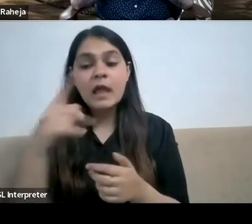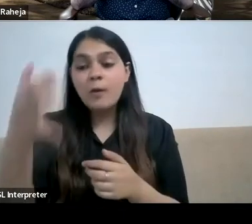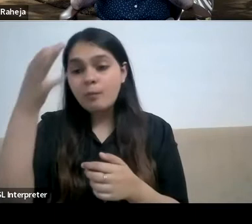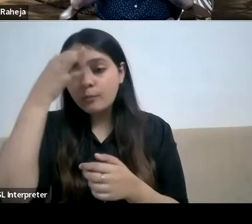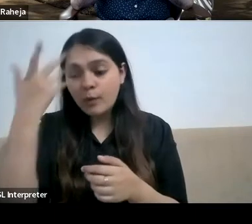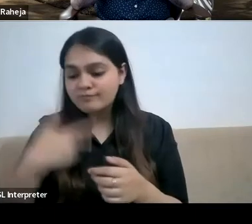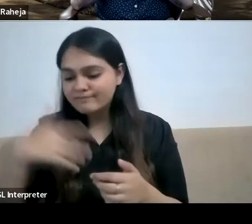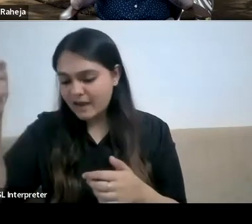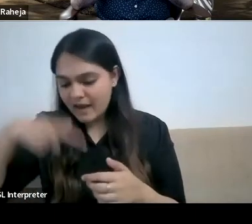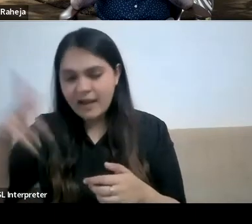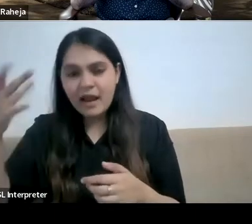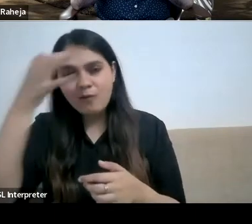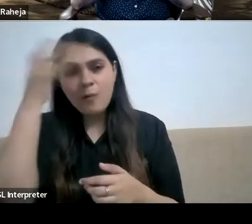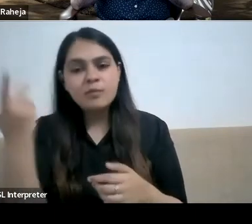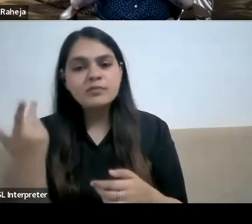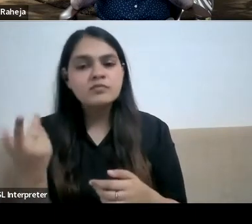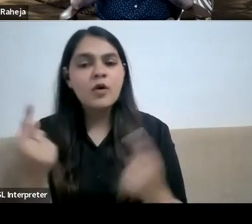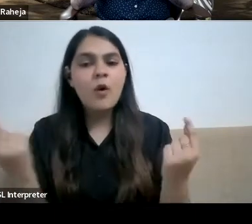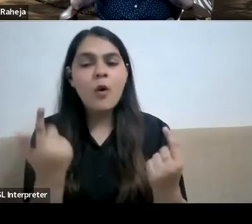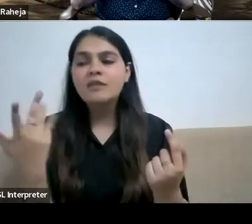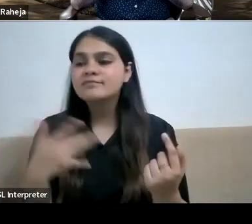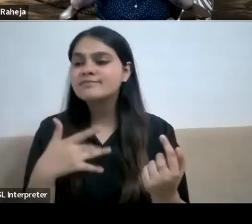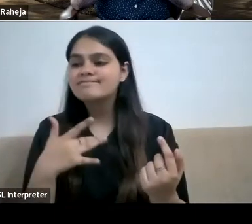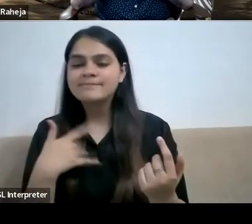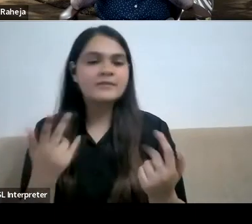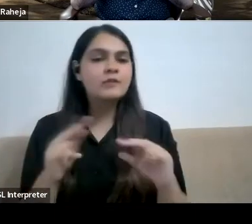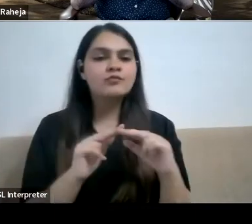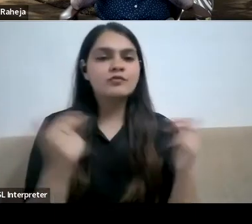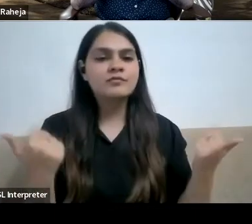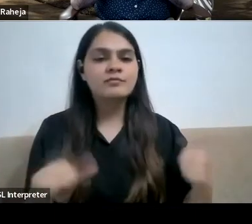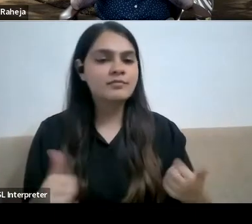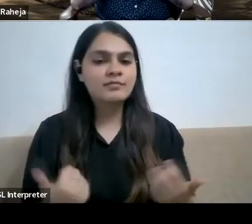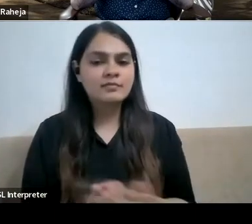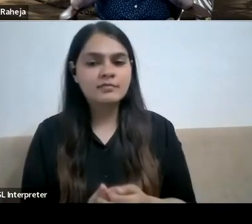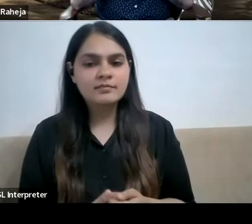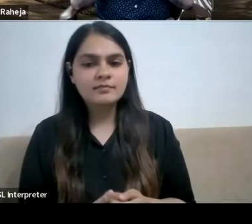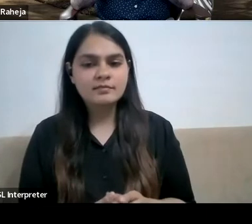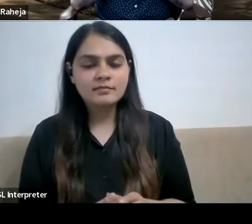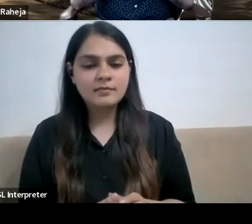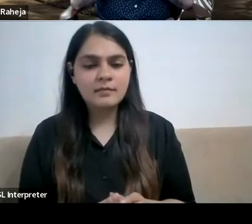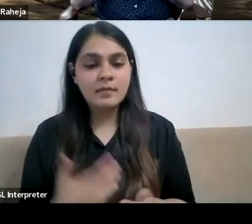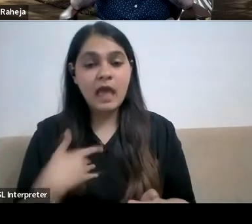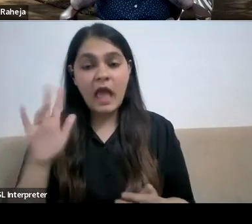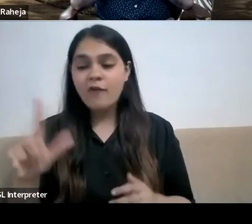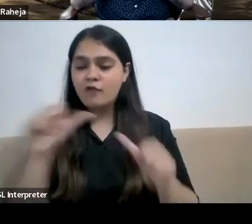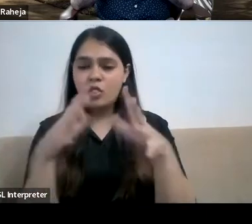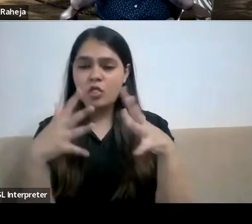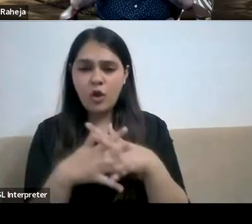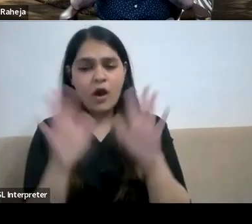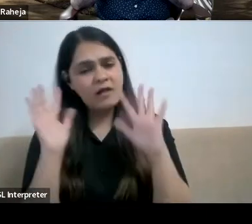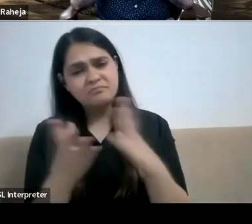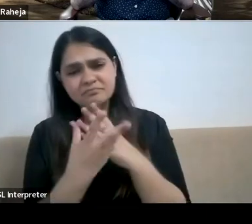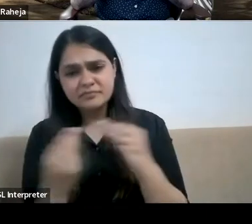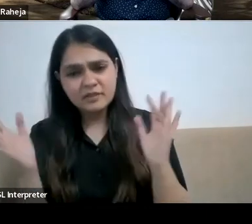country is also it's not just related to this. We have brilliant laws, but the problem is